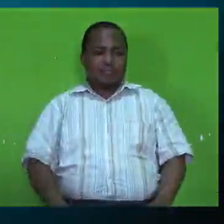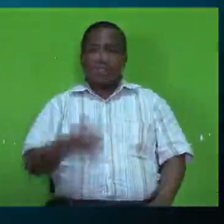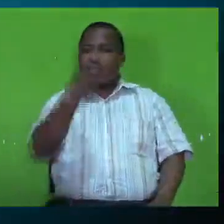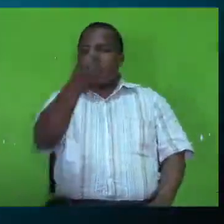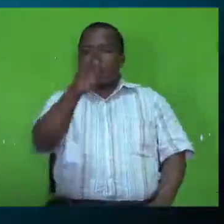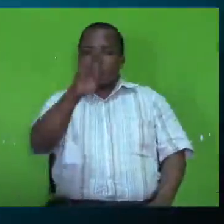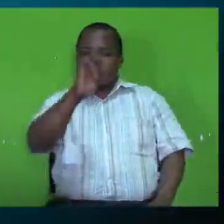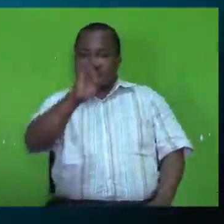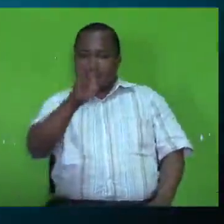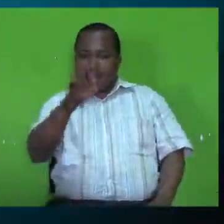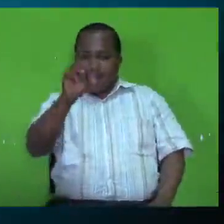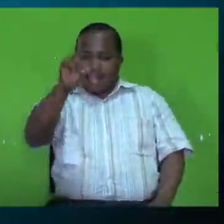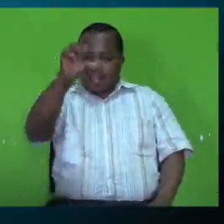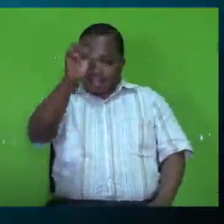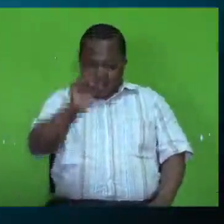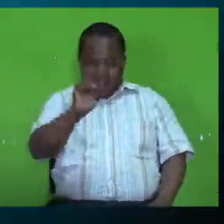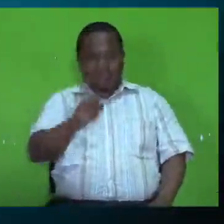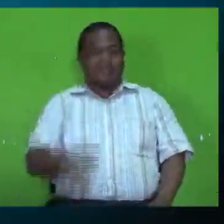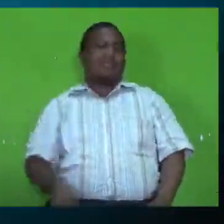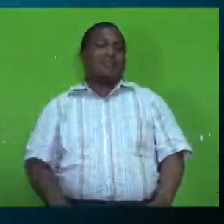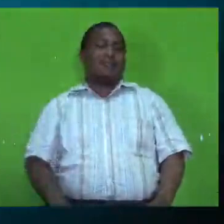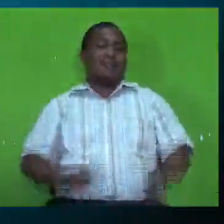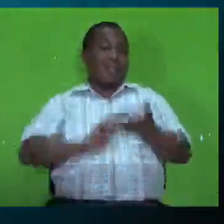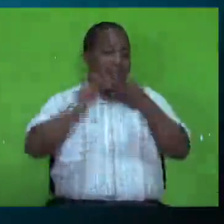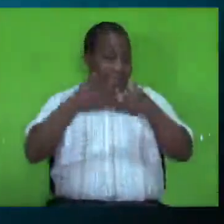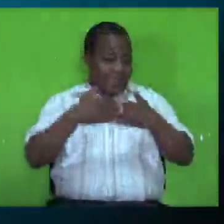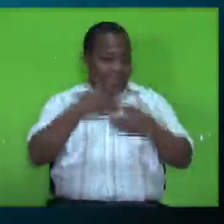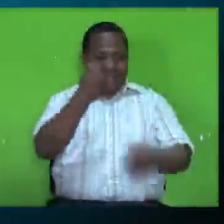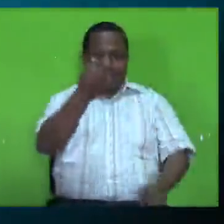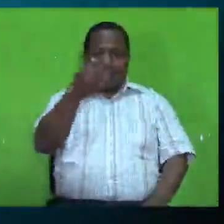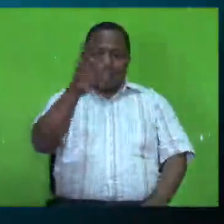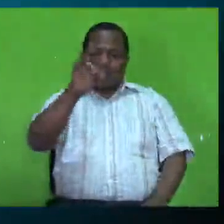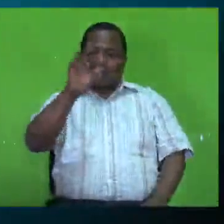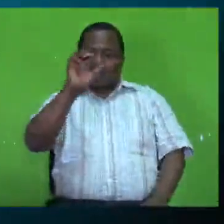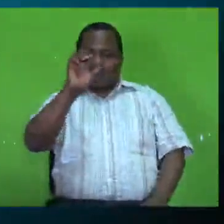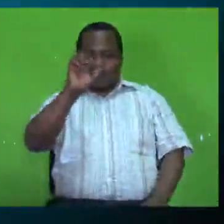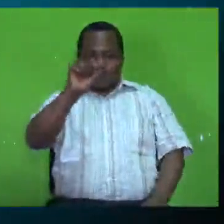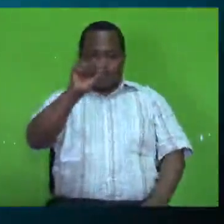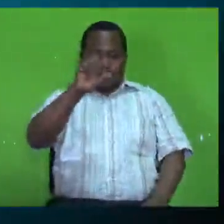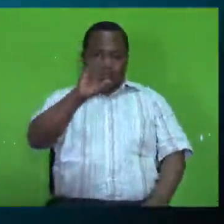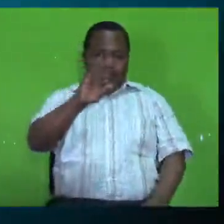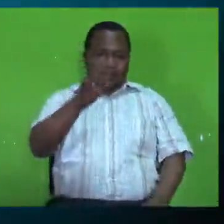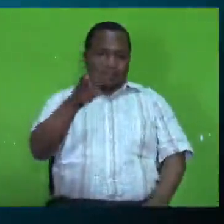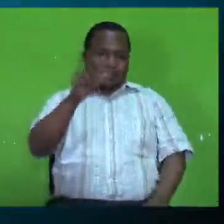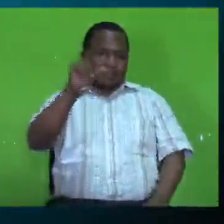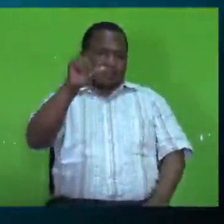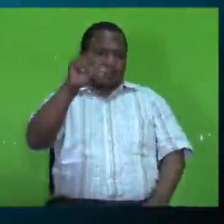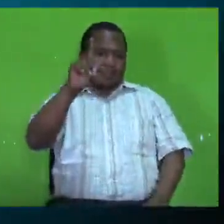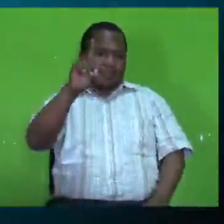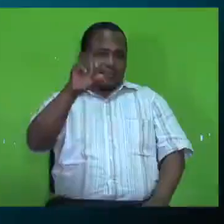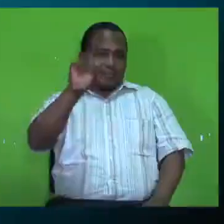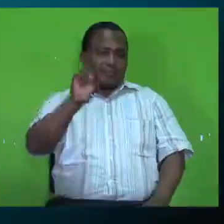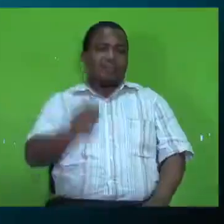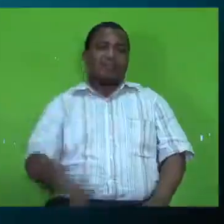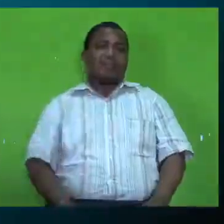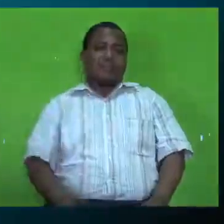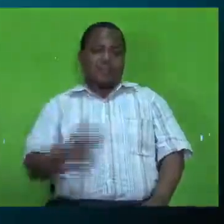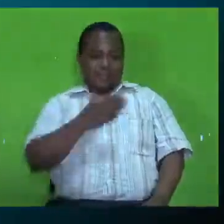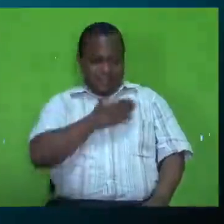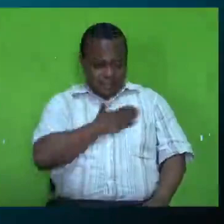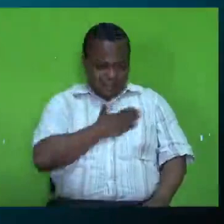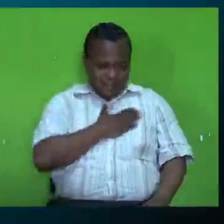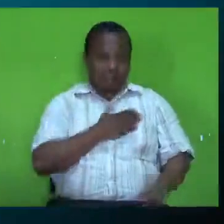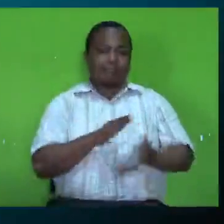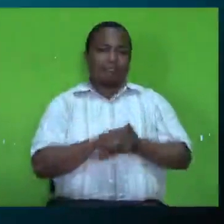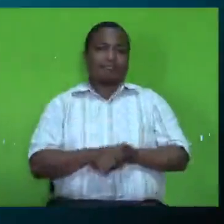Trackheads. Again, trackheads. Thank you, my dears.